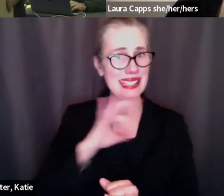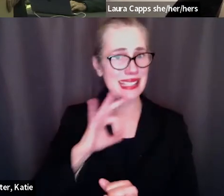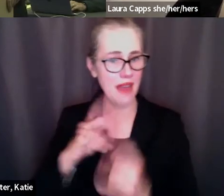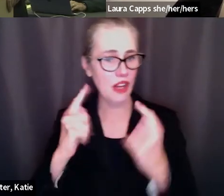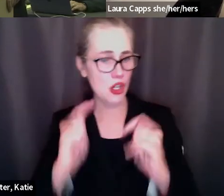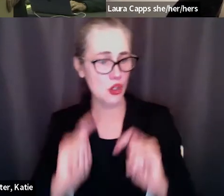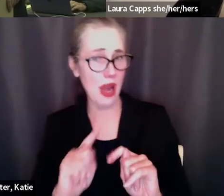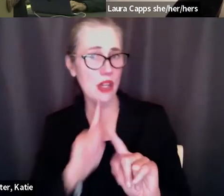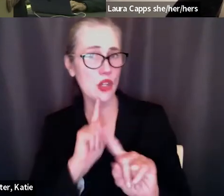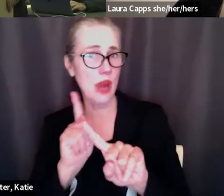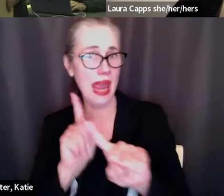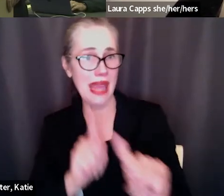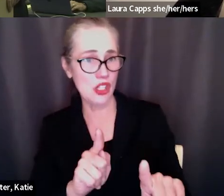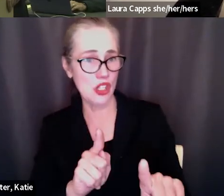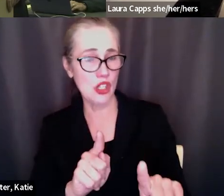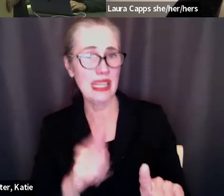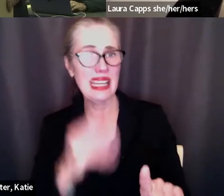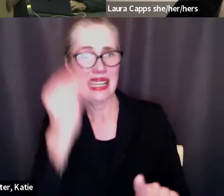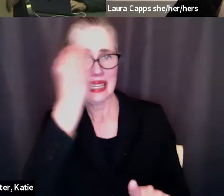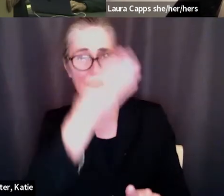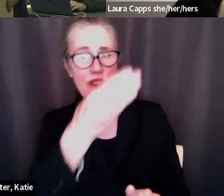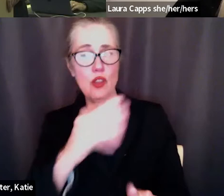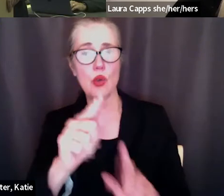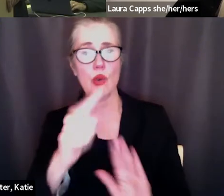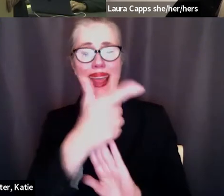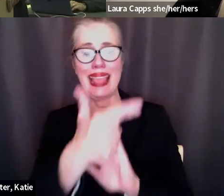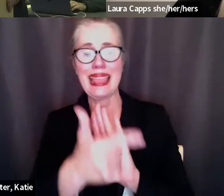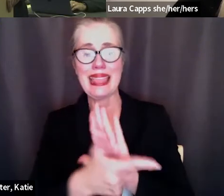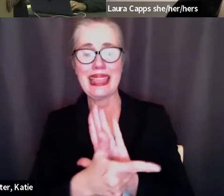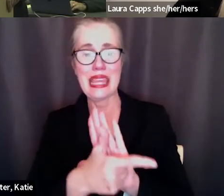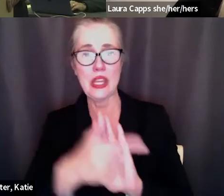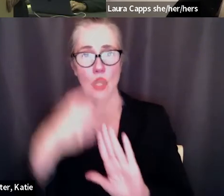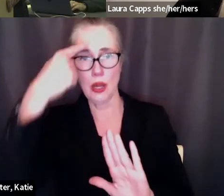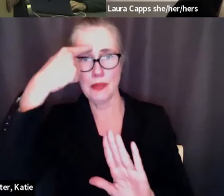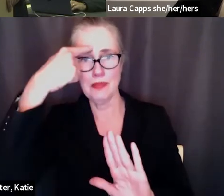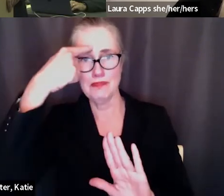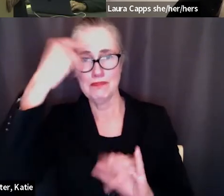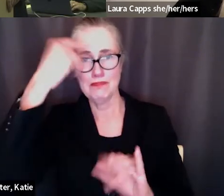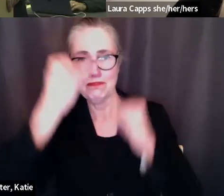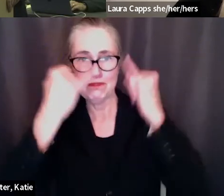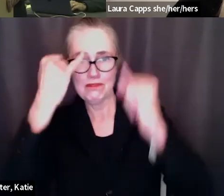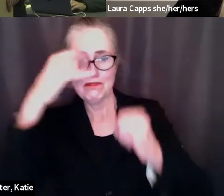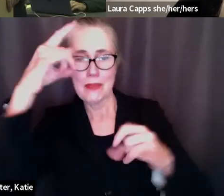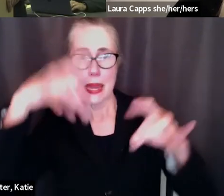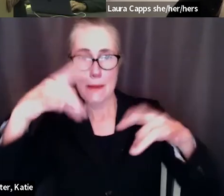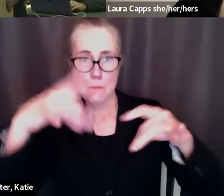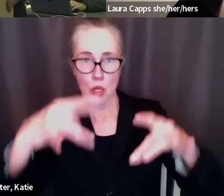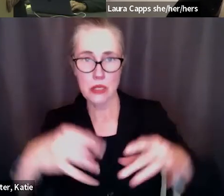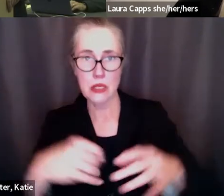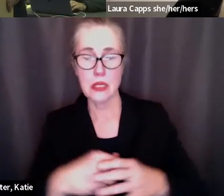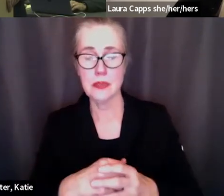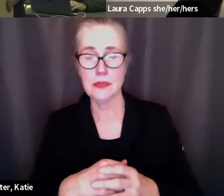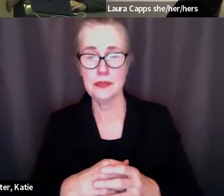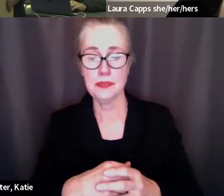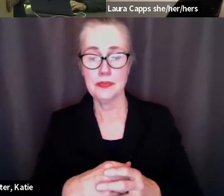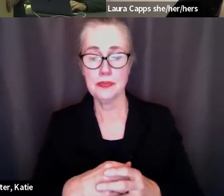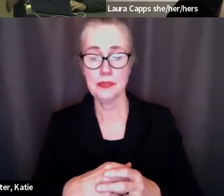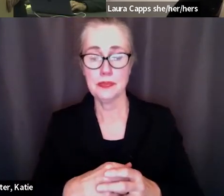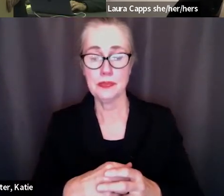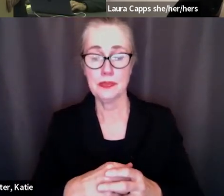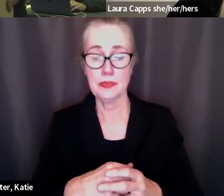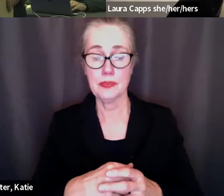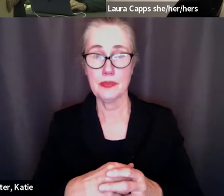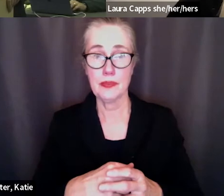with any legal input that may be appropriate and then brought back you know in the form of